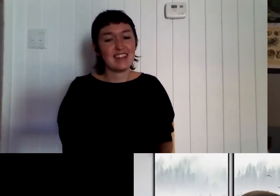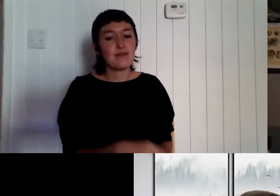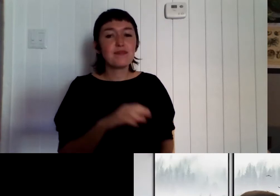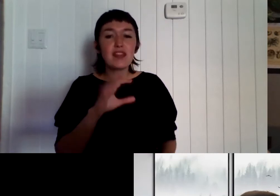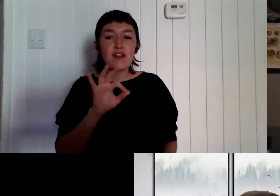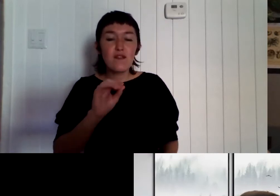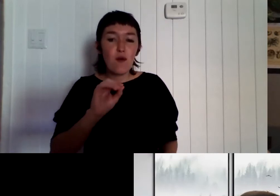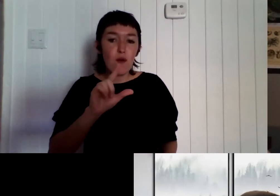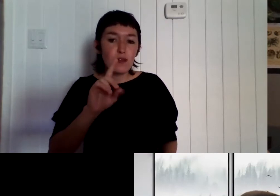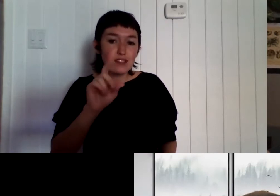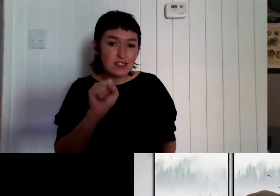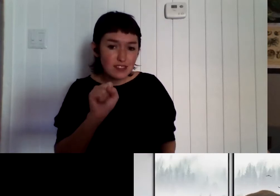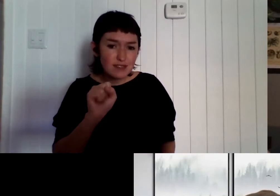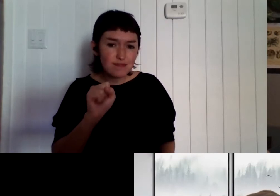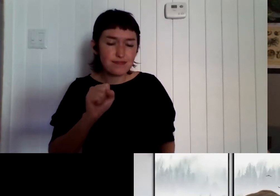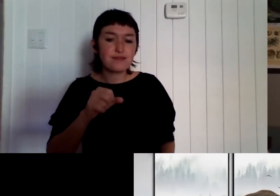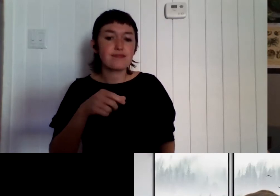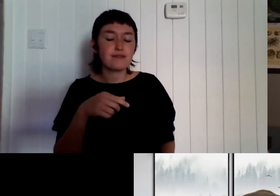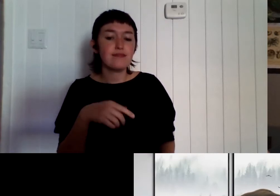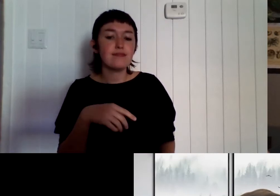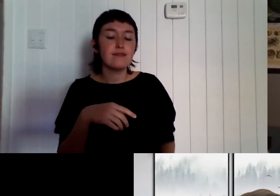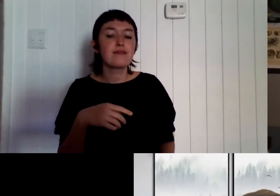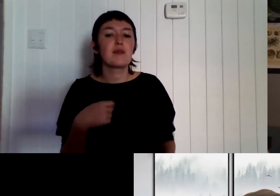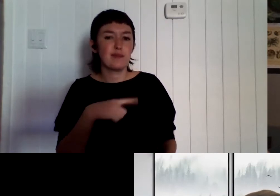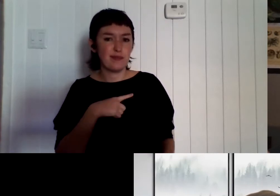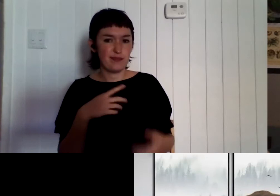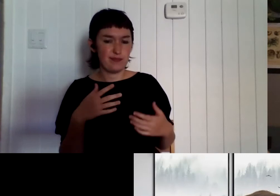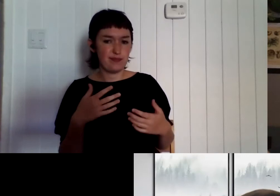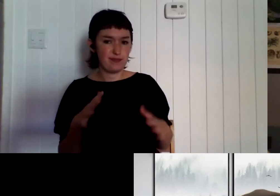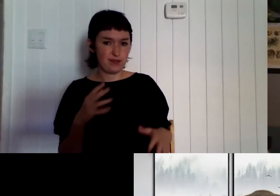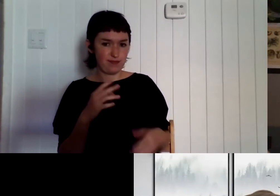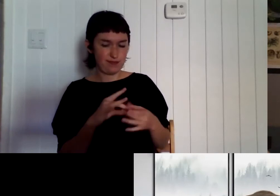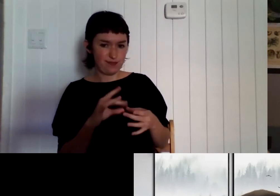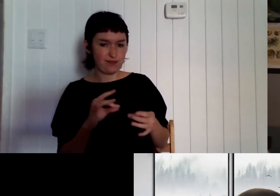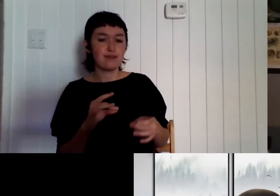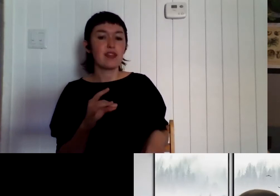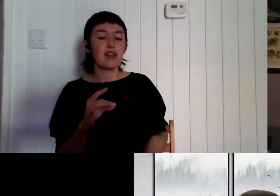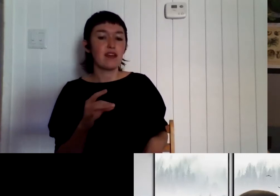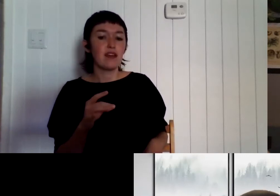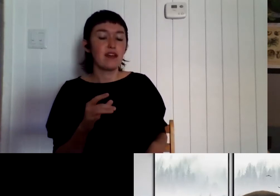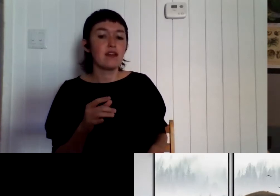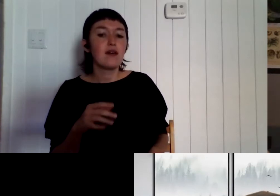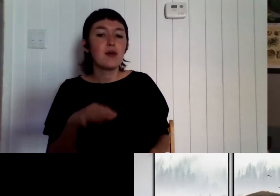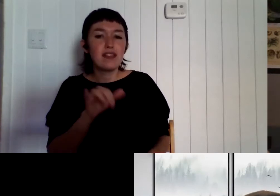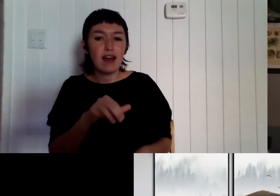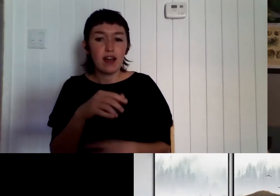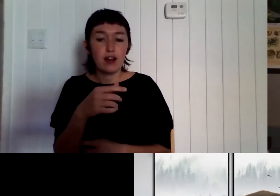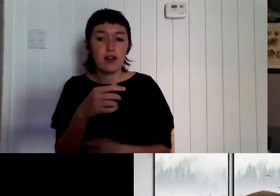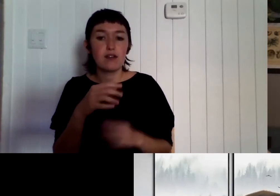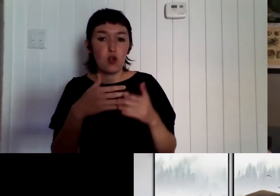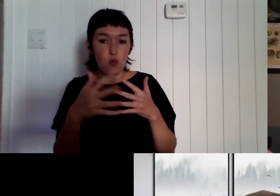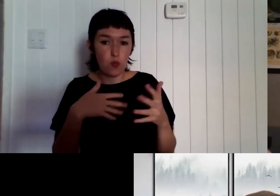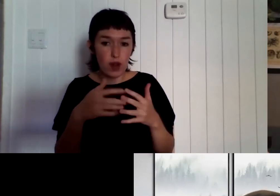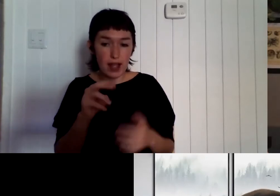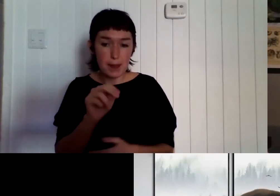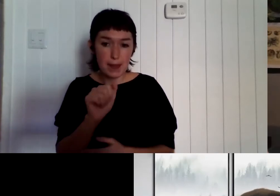about. This is called, so we had a little bit of nomenclature already. There's that gray matter, the gray matter folds.